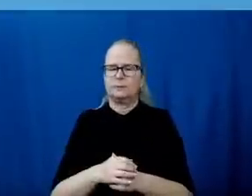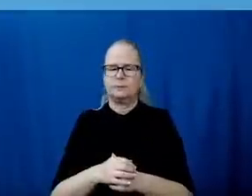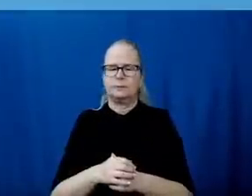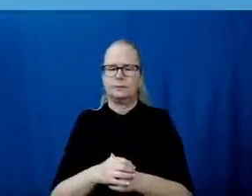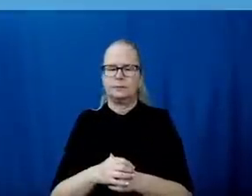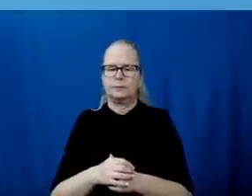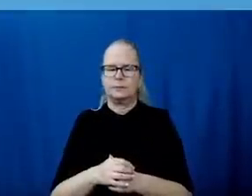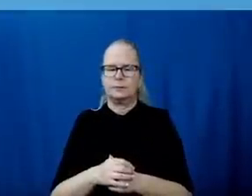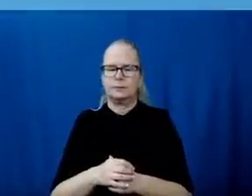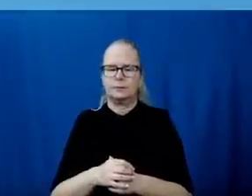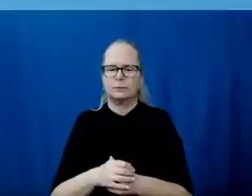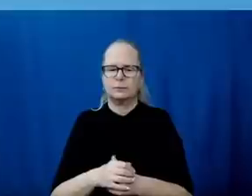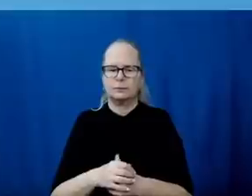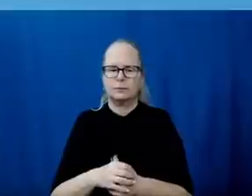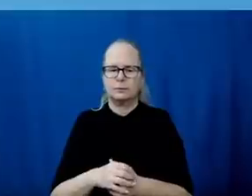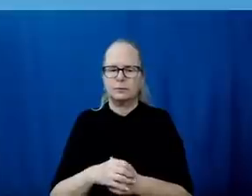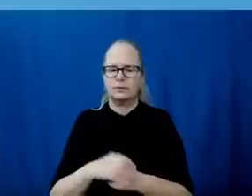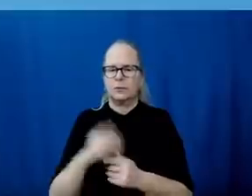Thank you.